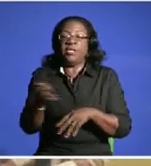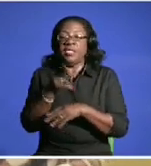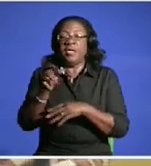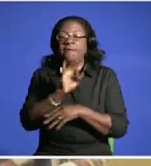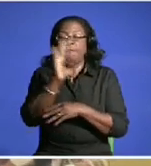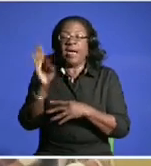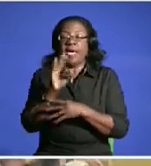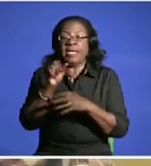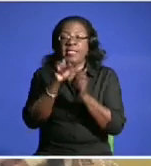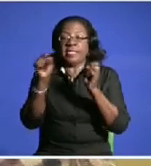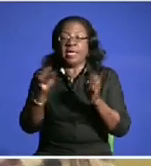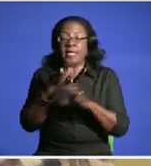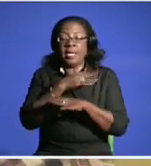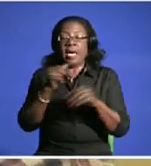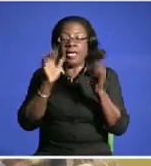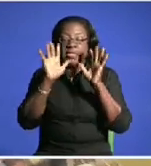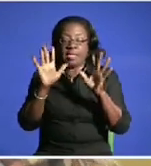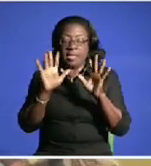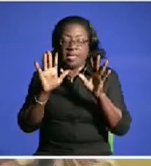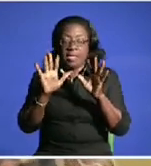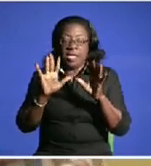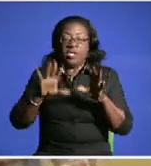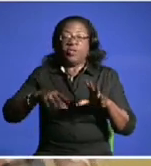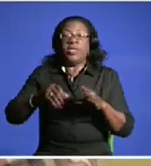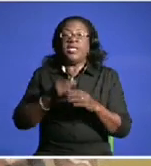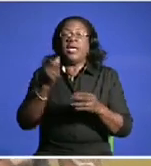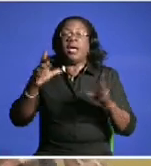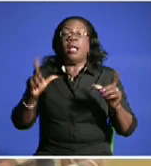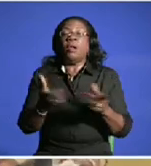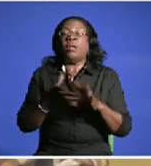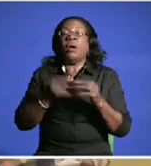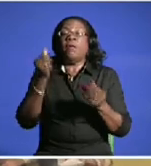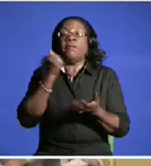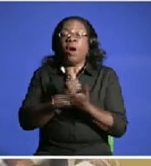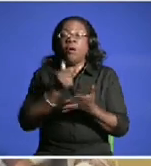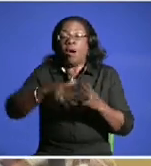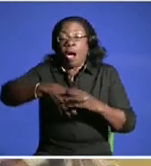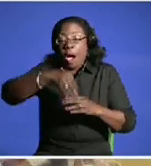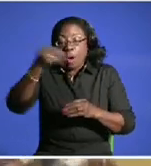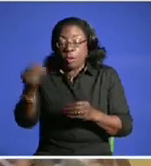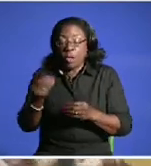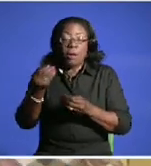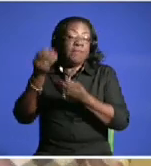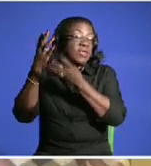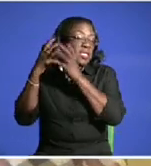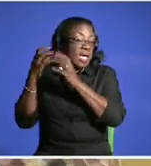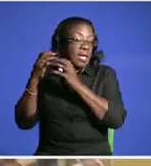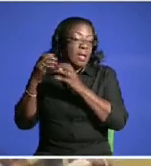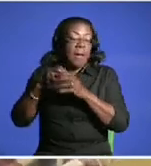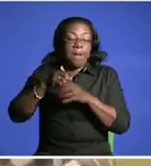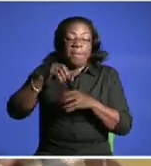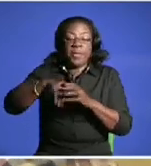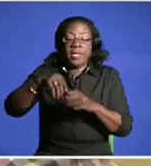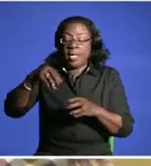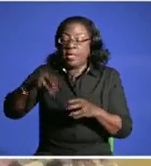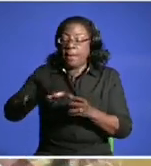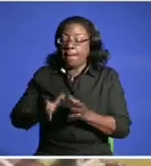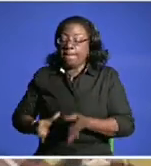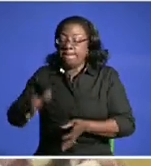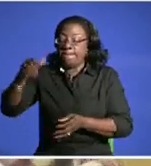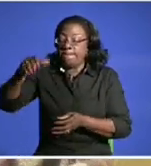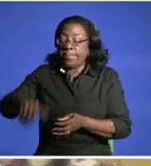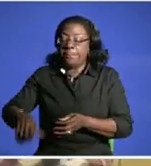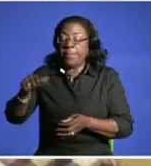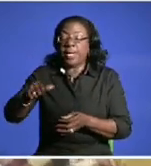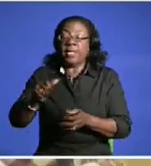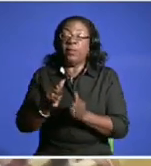them take the Conch out, put it in the bucket, and it be there for a while, and then the bacteria, like Dr. Sands says, it hit the Conch, and